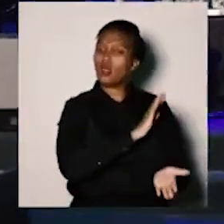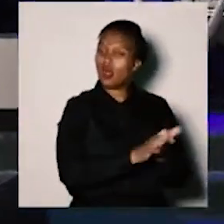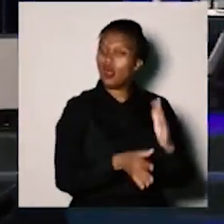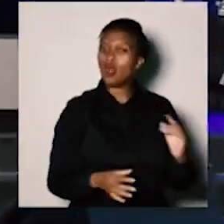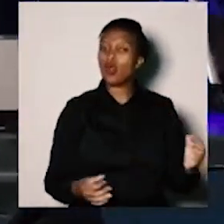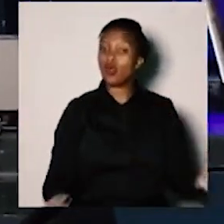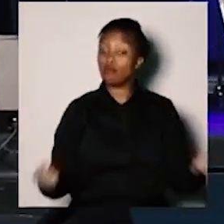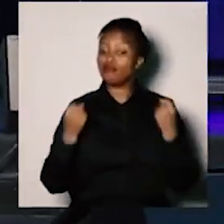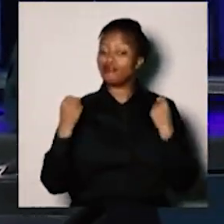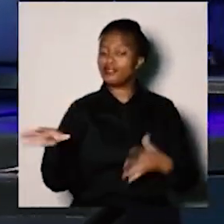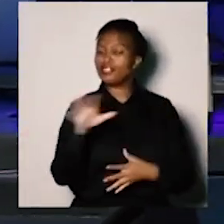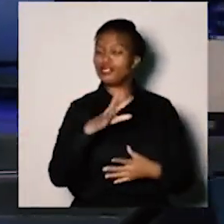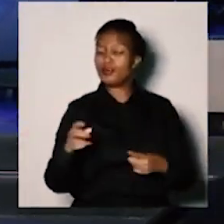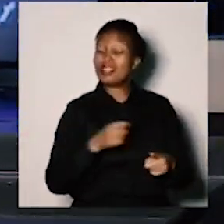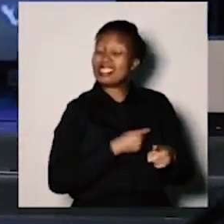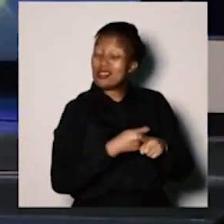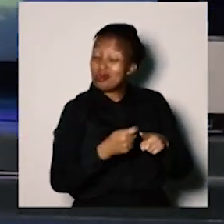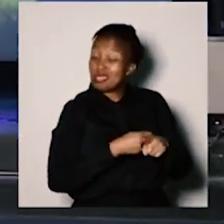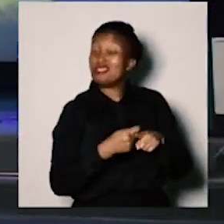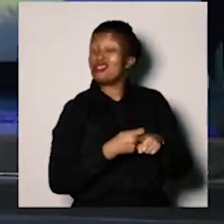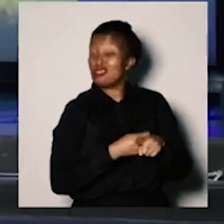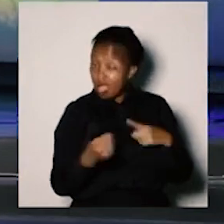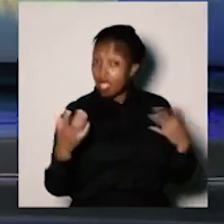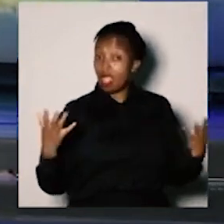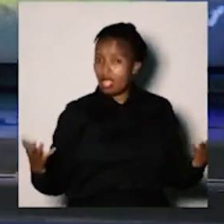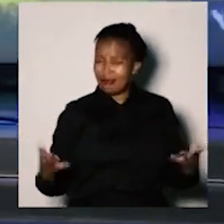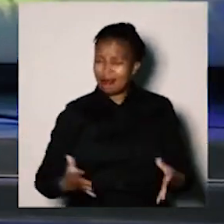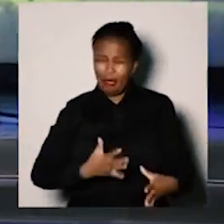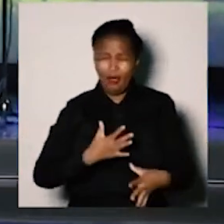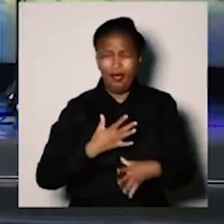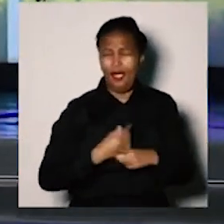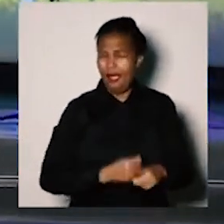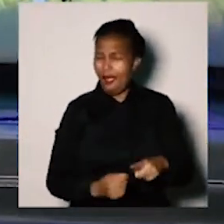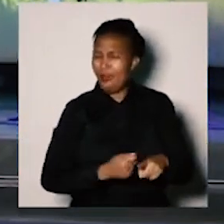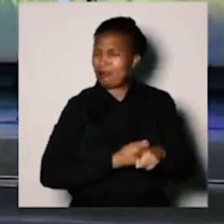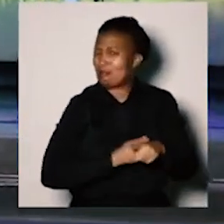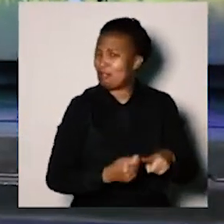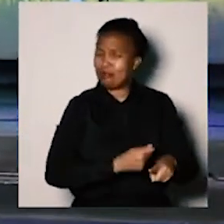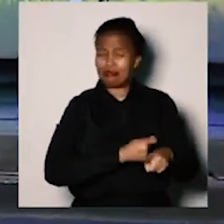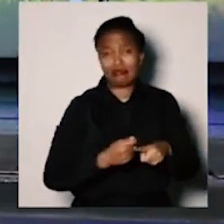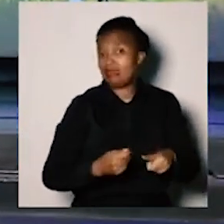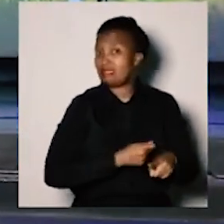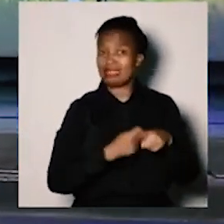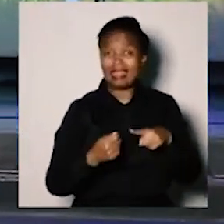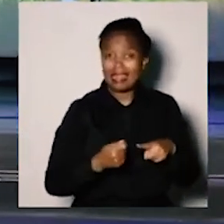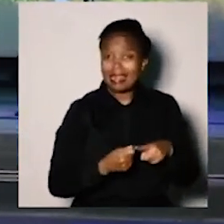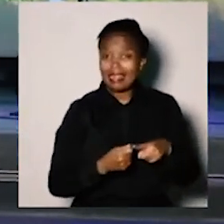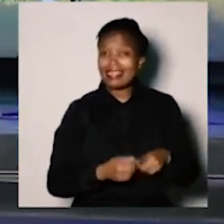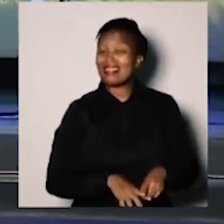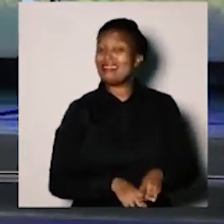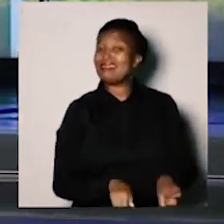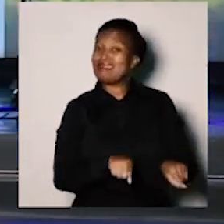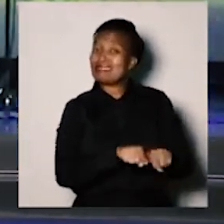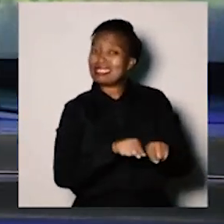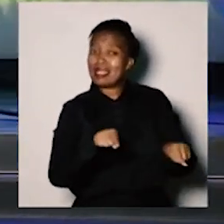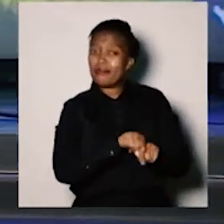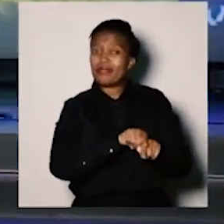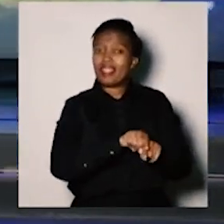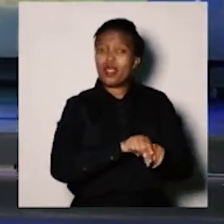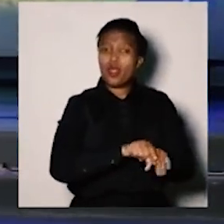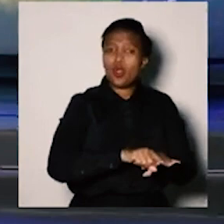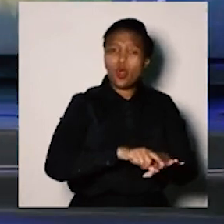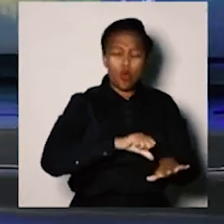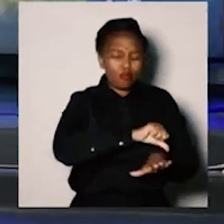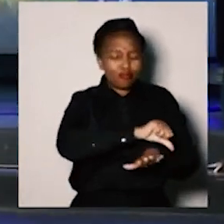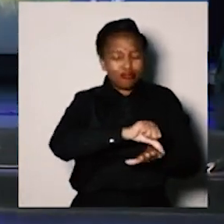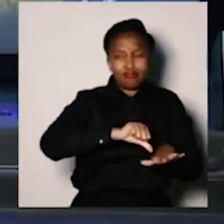train them. Not only would their trainer train them very hard and very strongly, their trainer would also anoint their whole